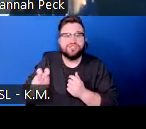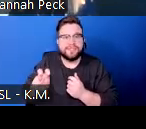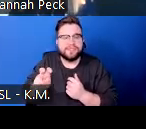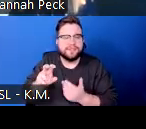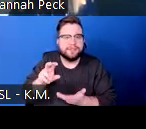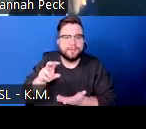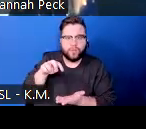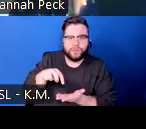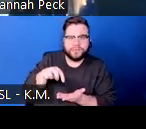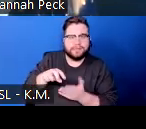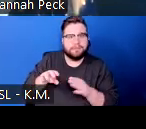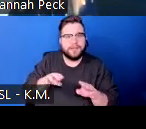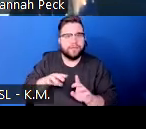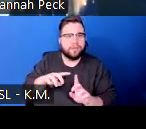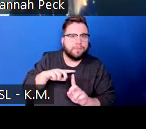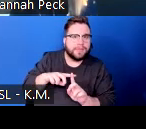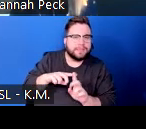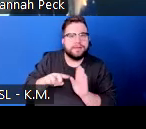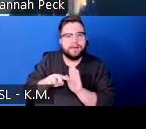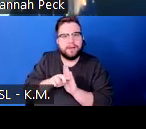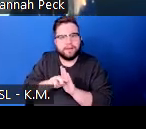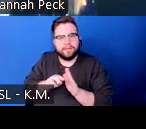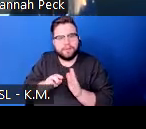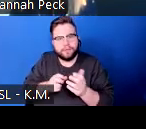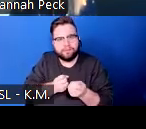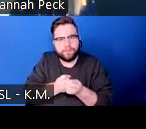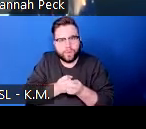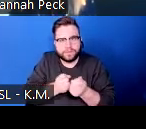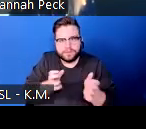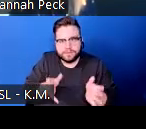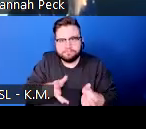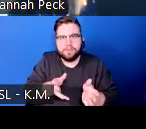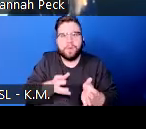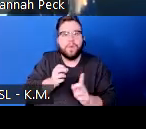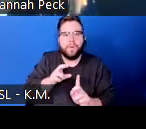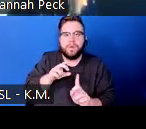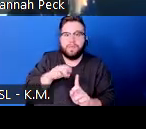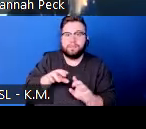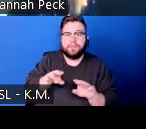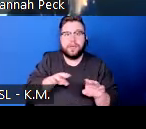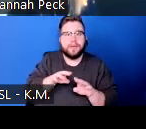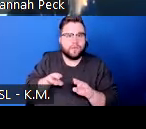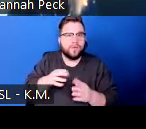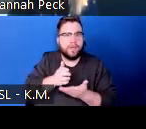or negatively reinforced, or did the behavior meet a sensory need that they were trying to get to?